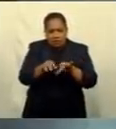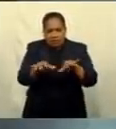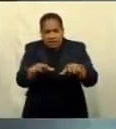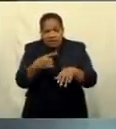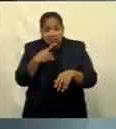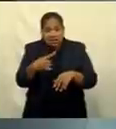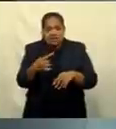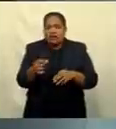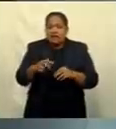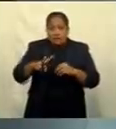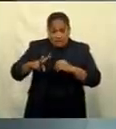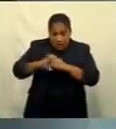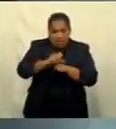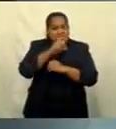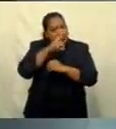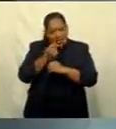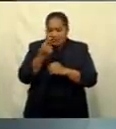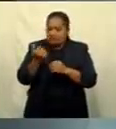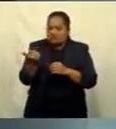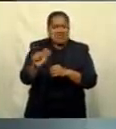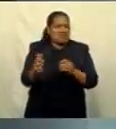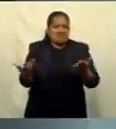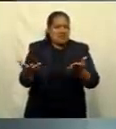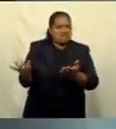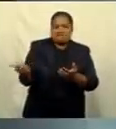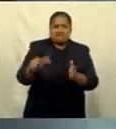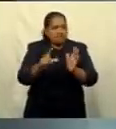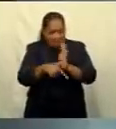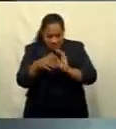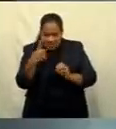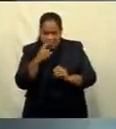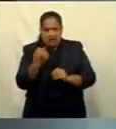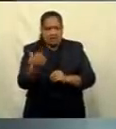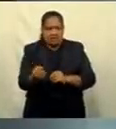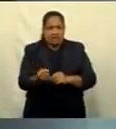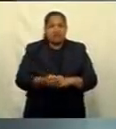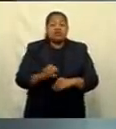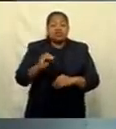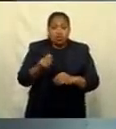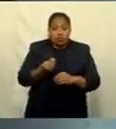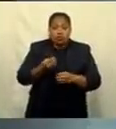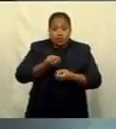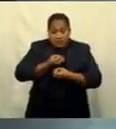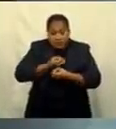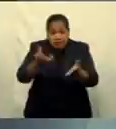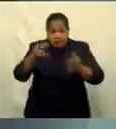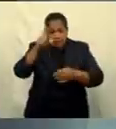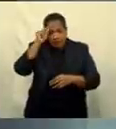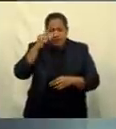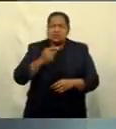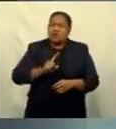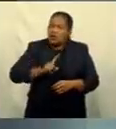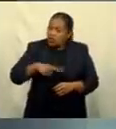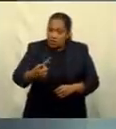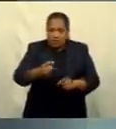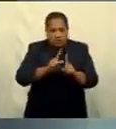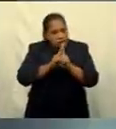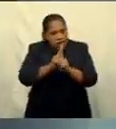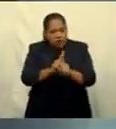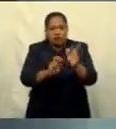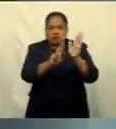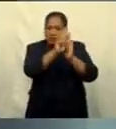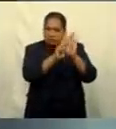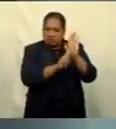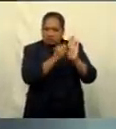be anywhere at any time. So, however, they continue to stress to Fijians to continue following the